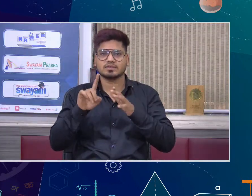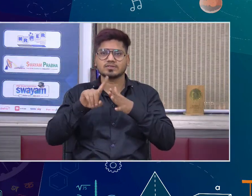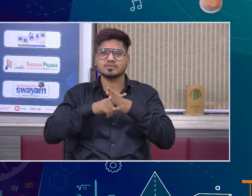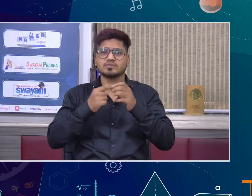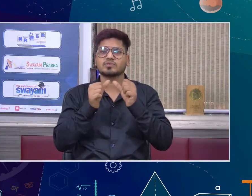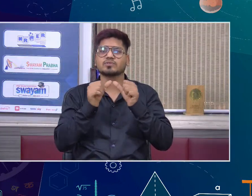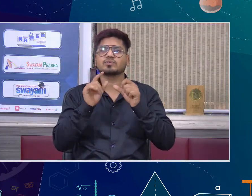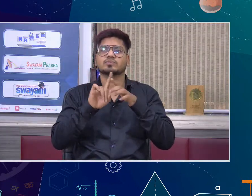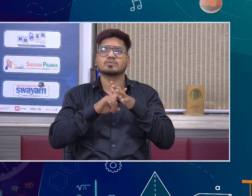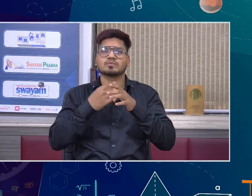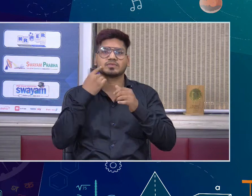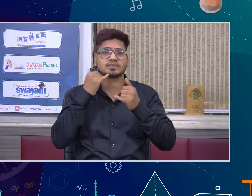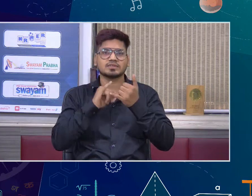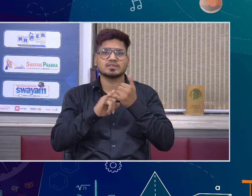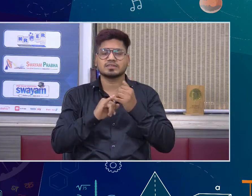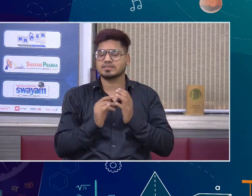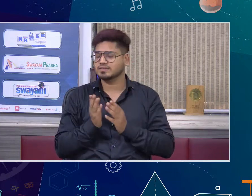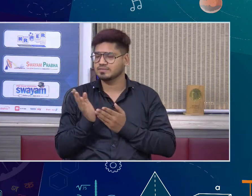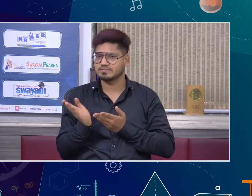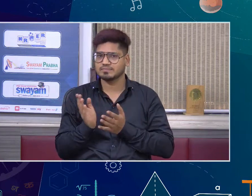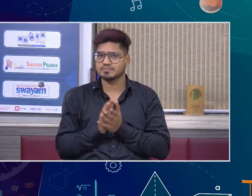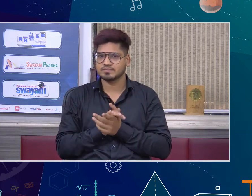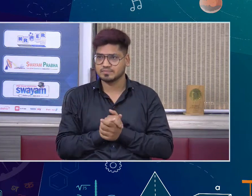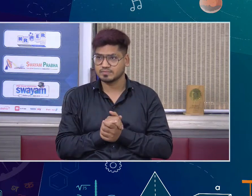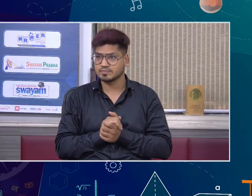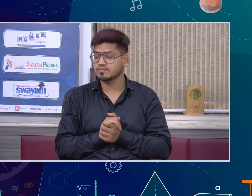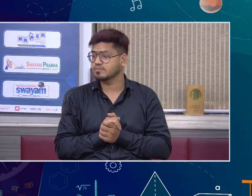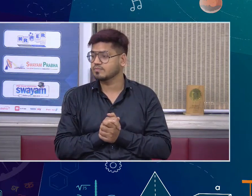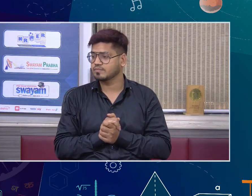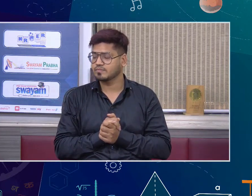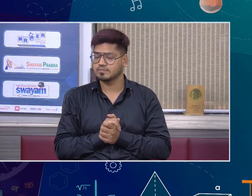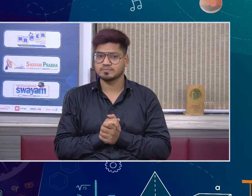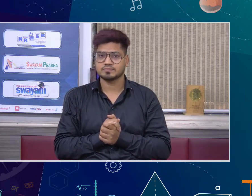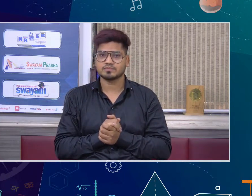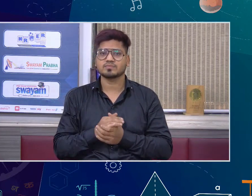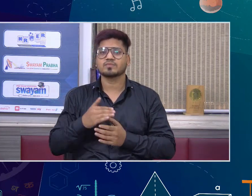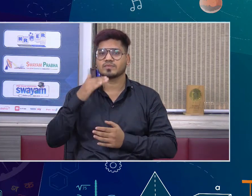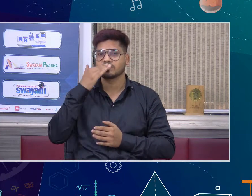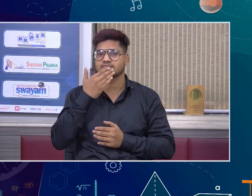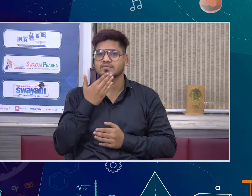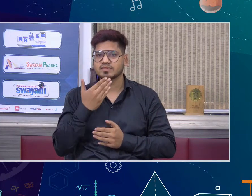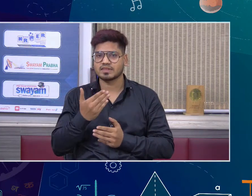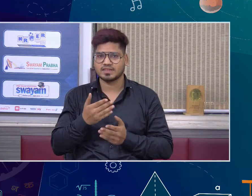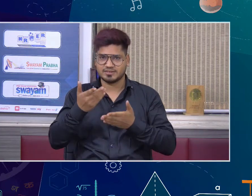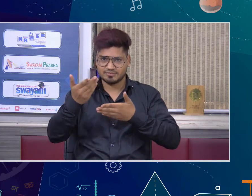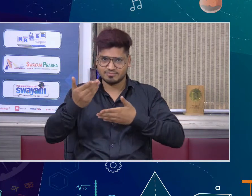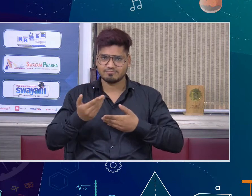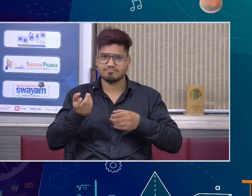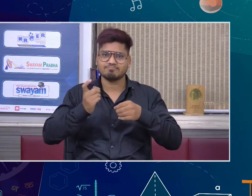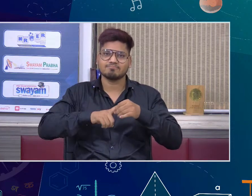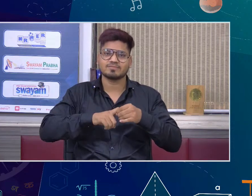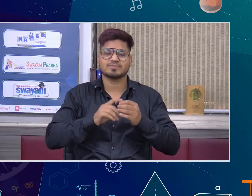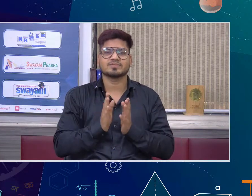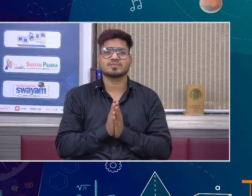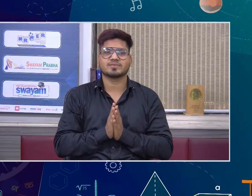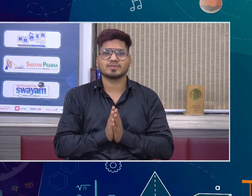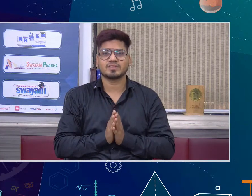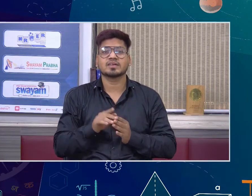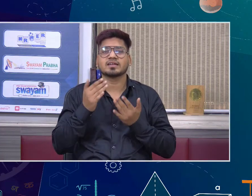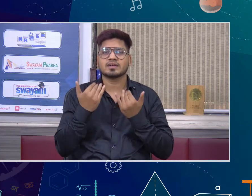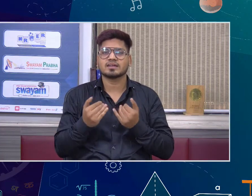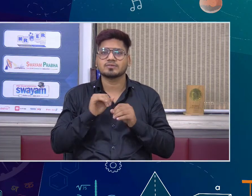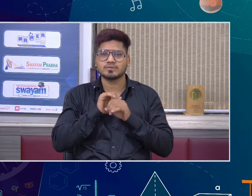sir. Yeah, thank you. Thank you very sir, much. for joining us. Let me just